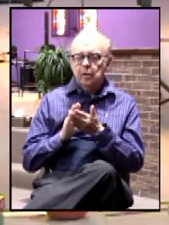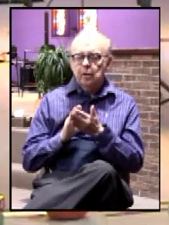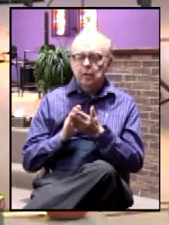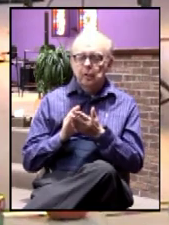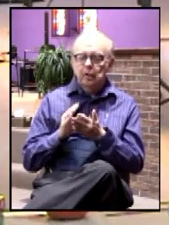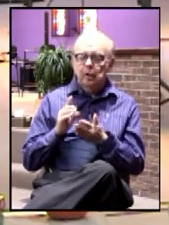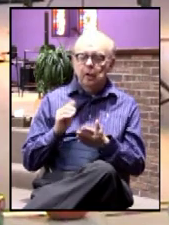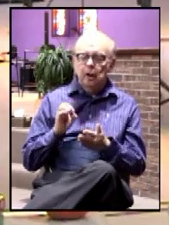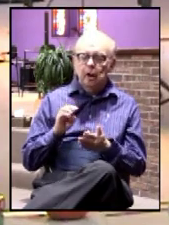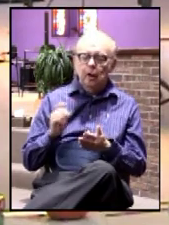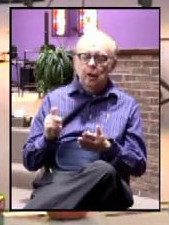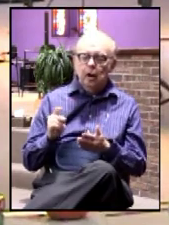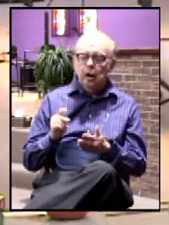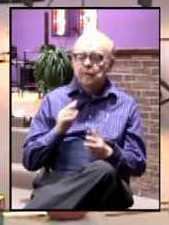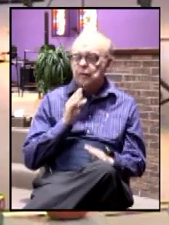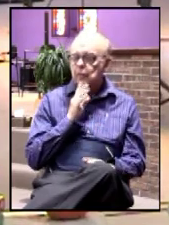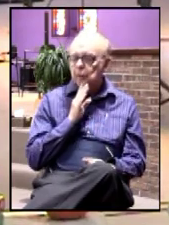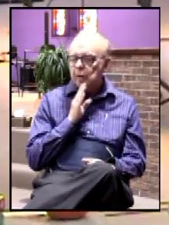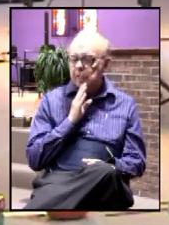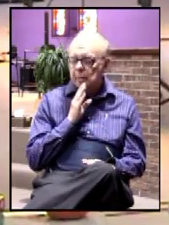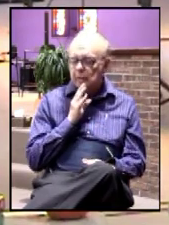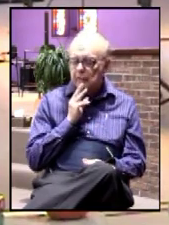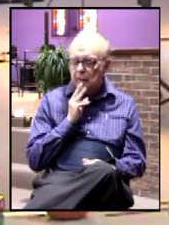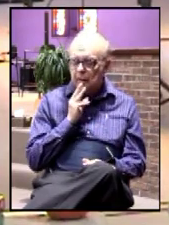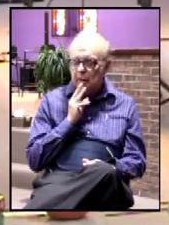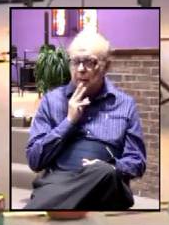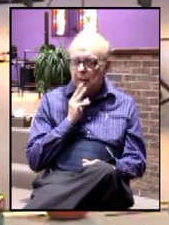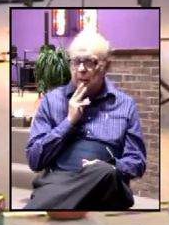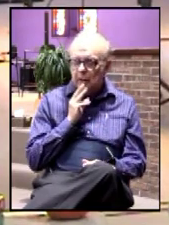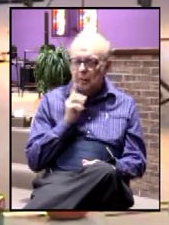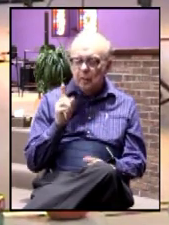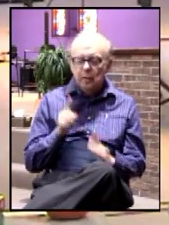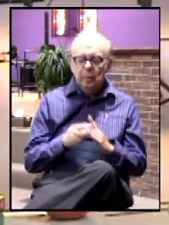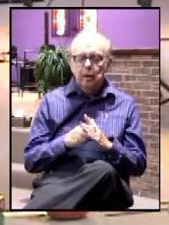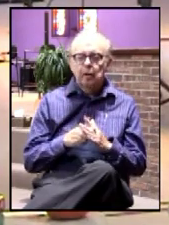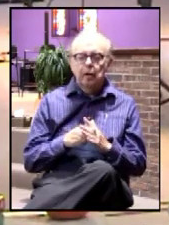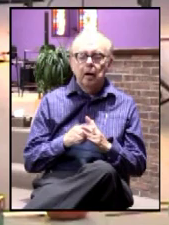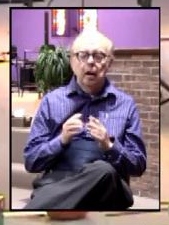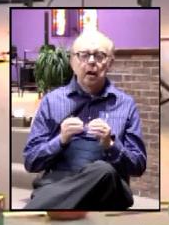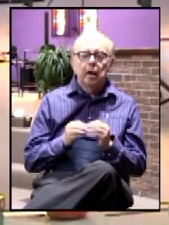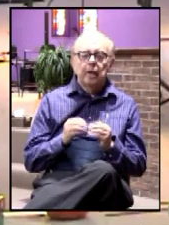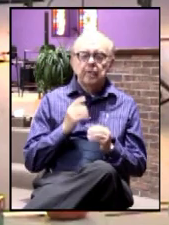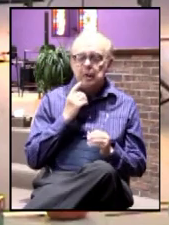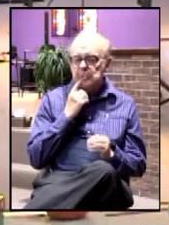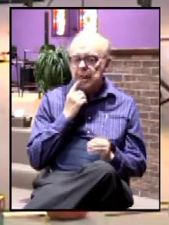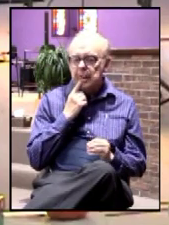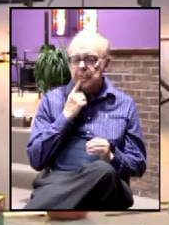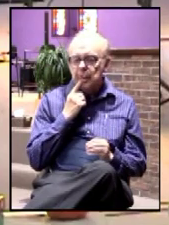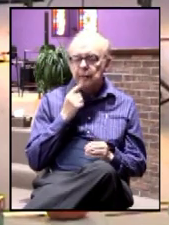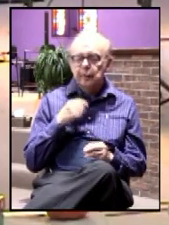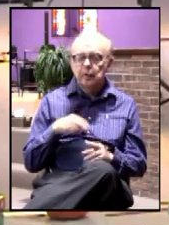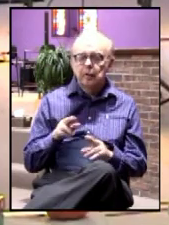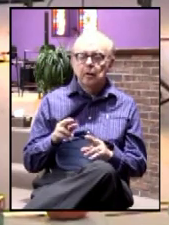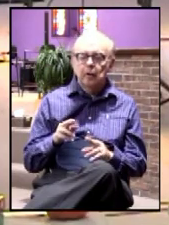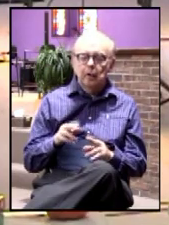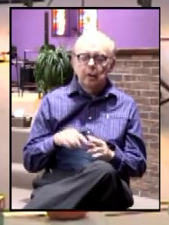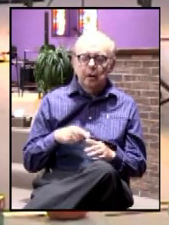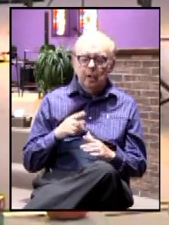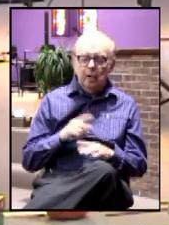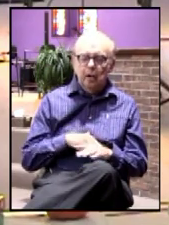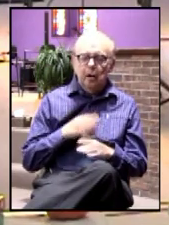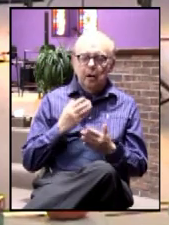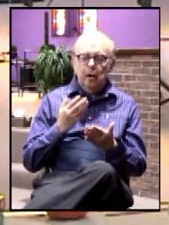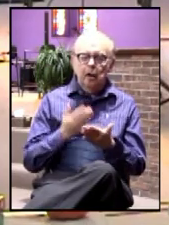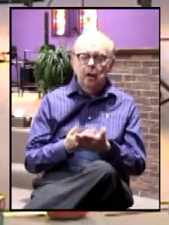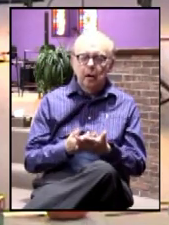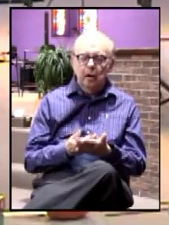small drop of water at the very beginning of the mouth. And then by the